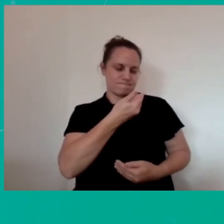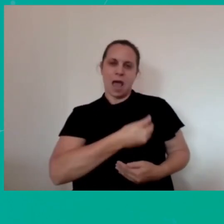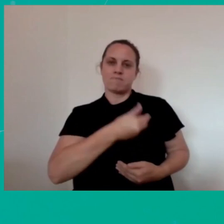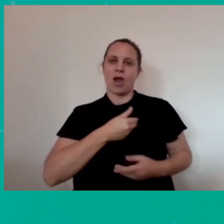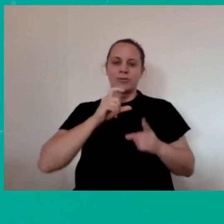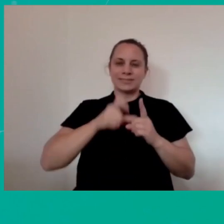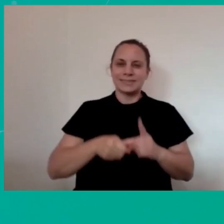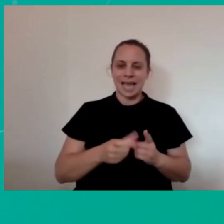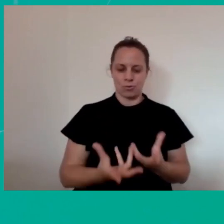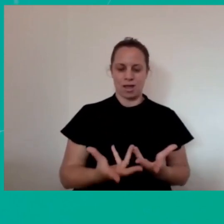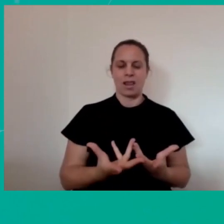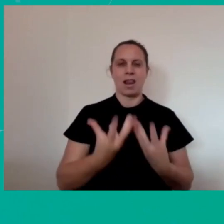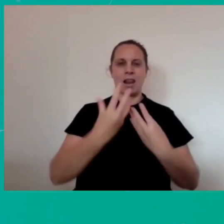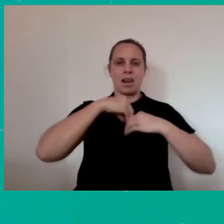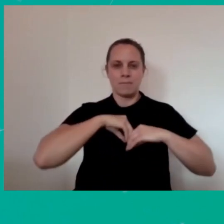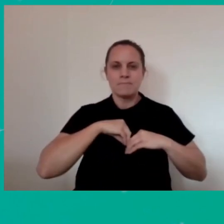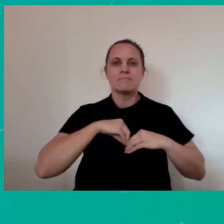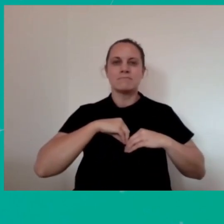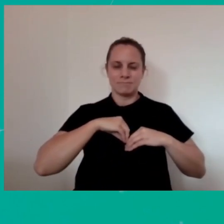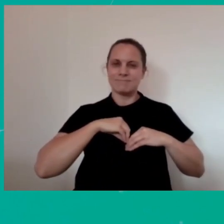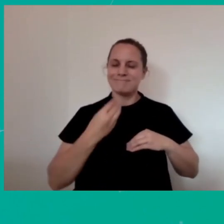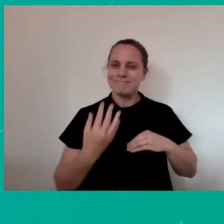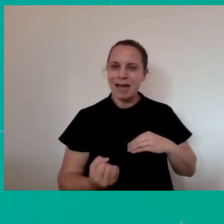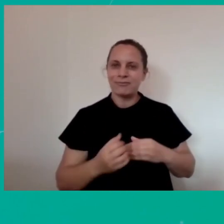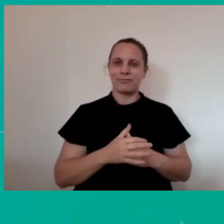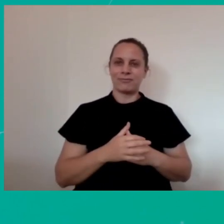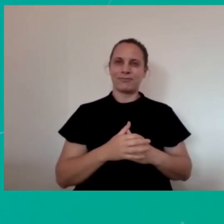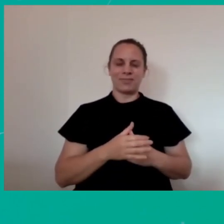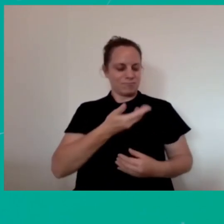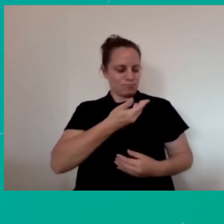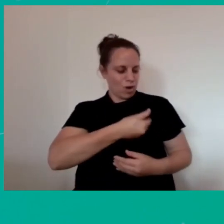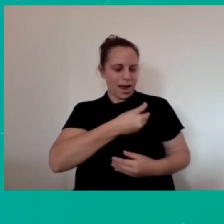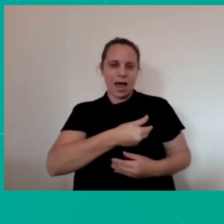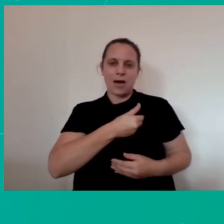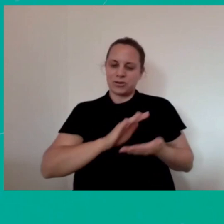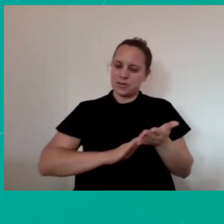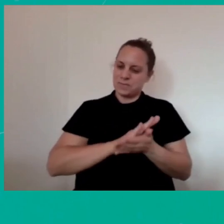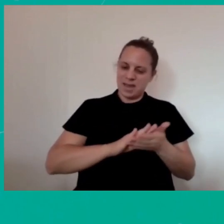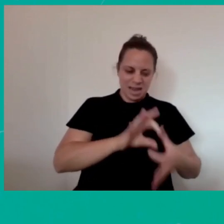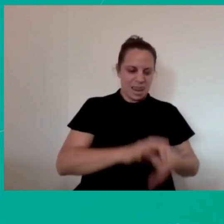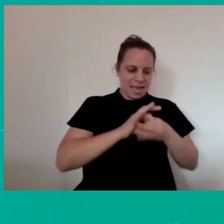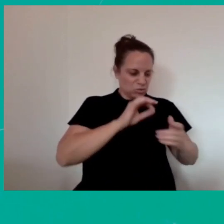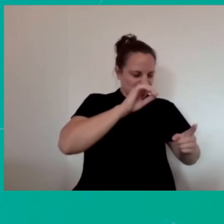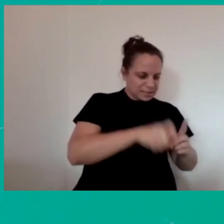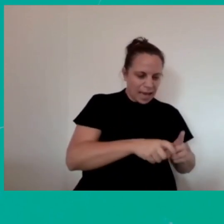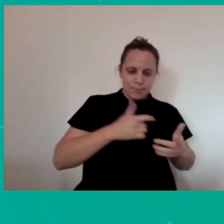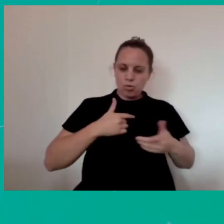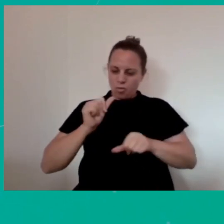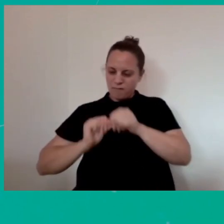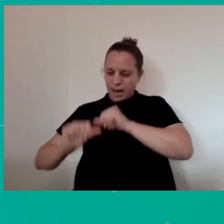that both of those things, not because of the whakapapa or the disability, but the response to